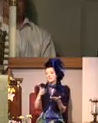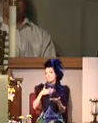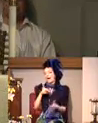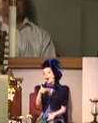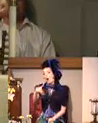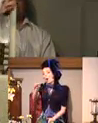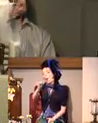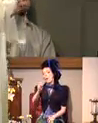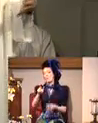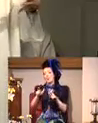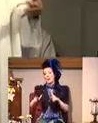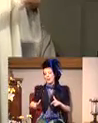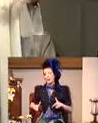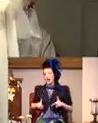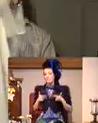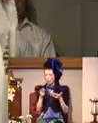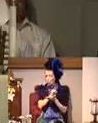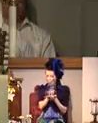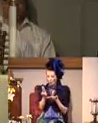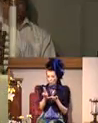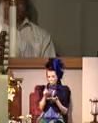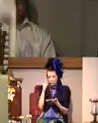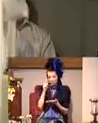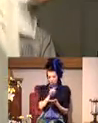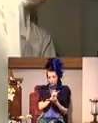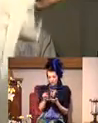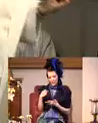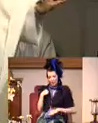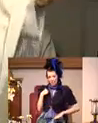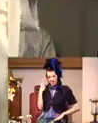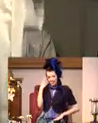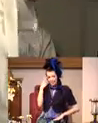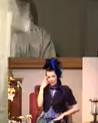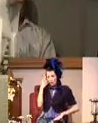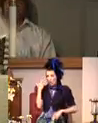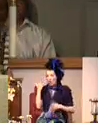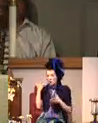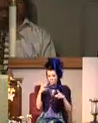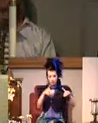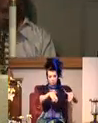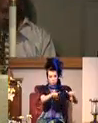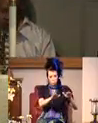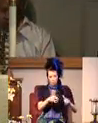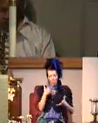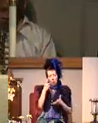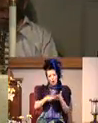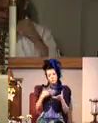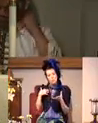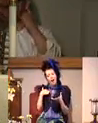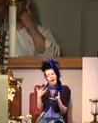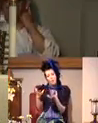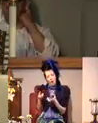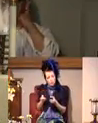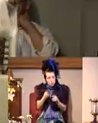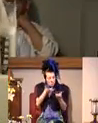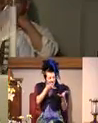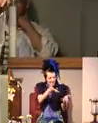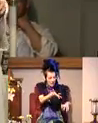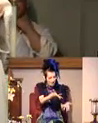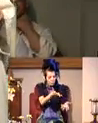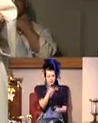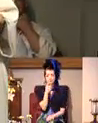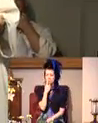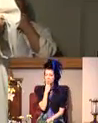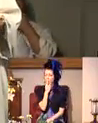on this Holy Week, I began to think about what are the things that I want to leave in the tomb? What are the things that I want to